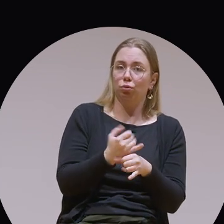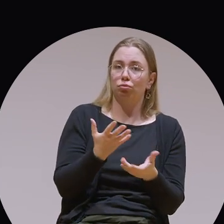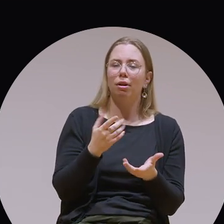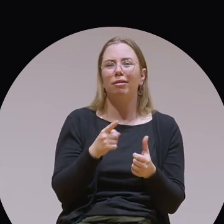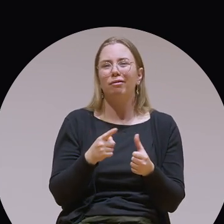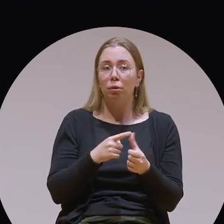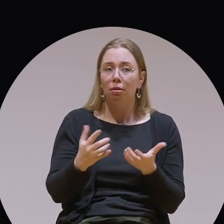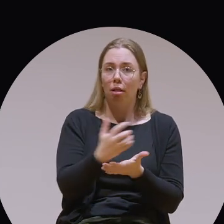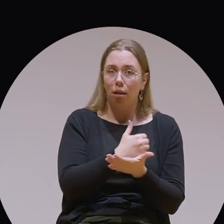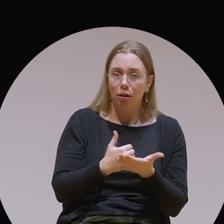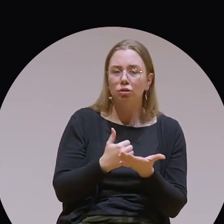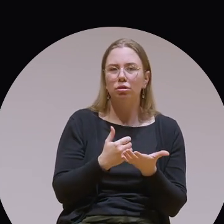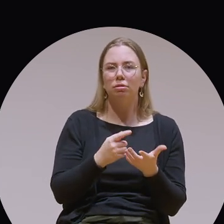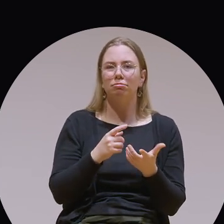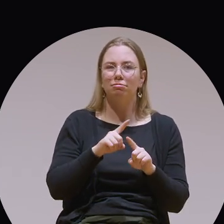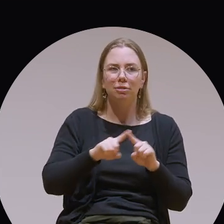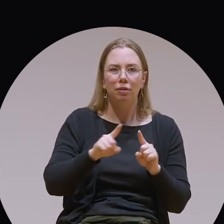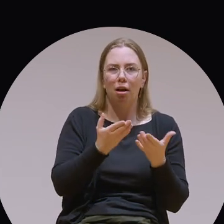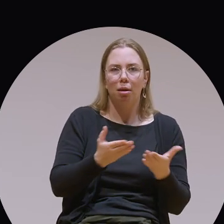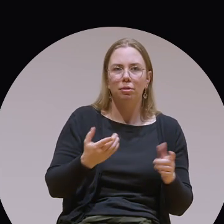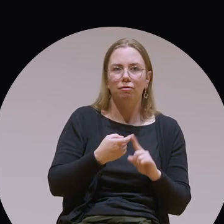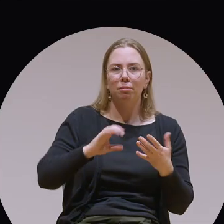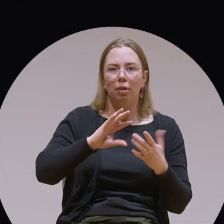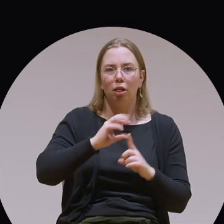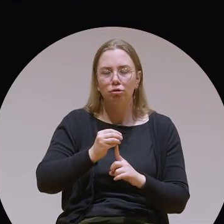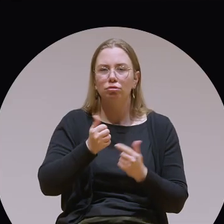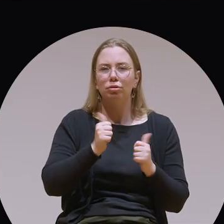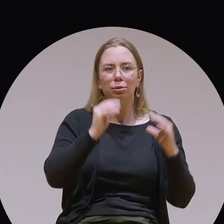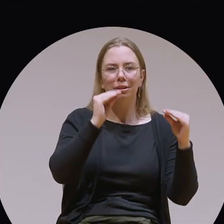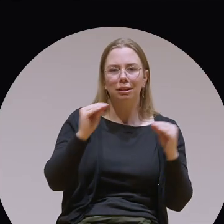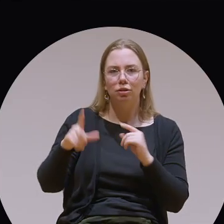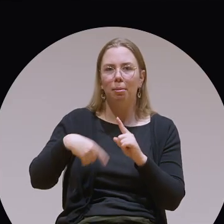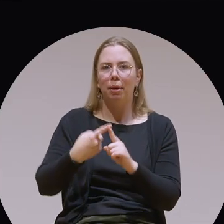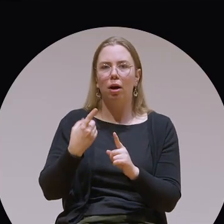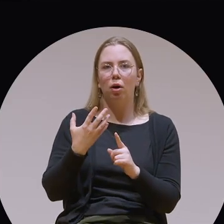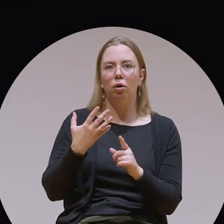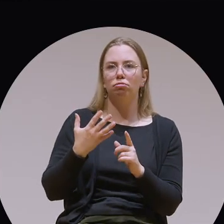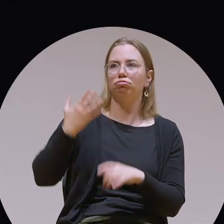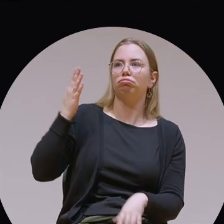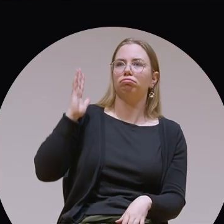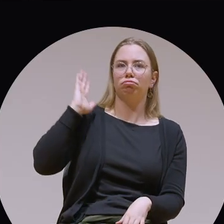of plaster casts to teach from and not actual historic objects.